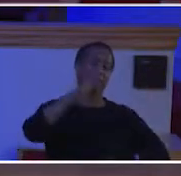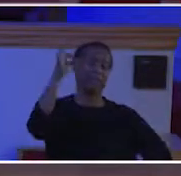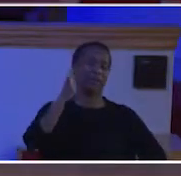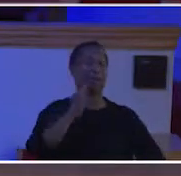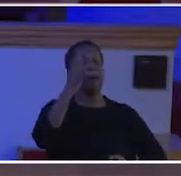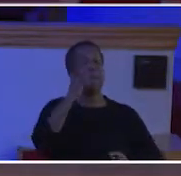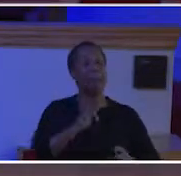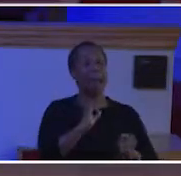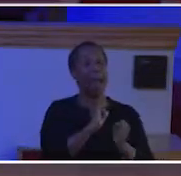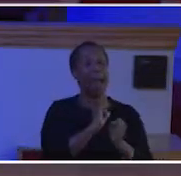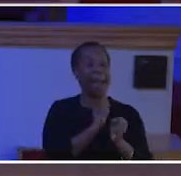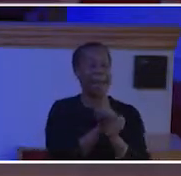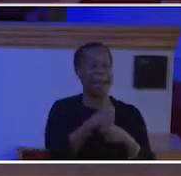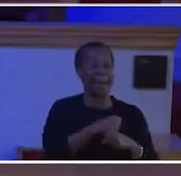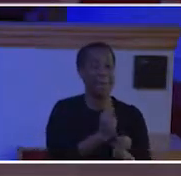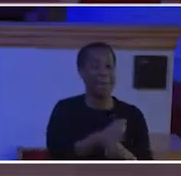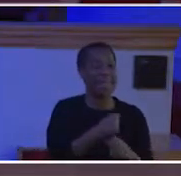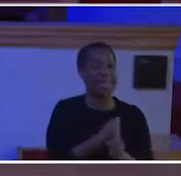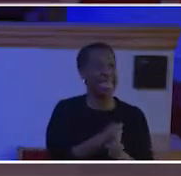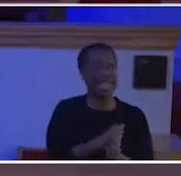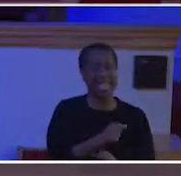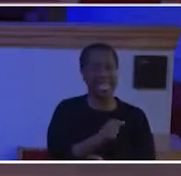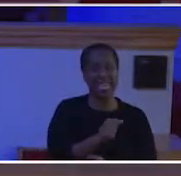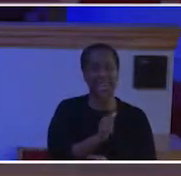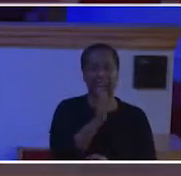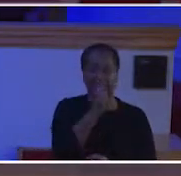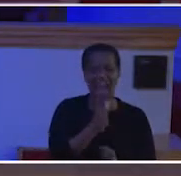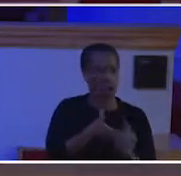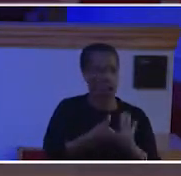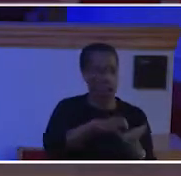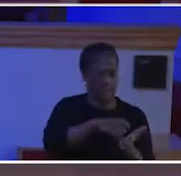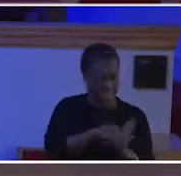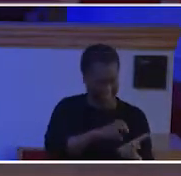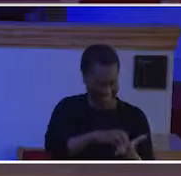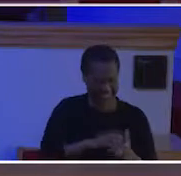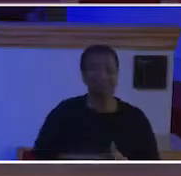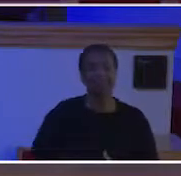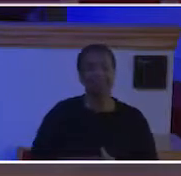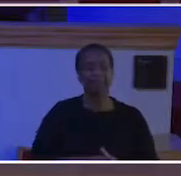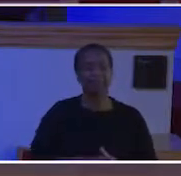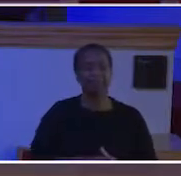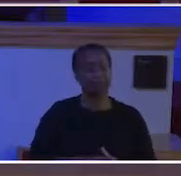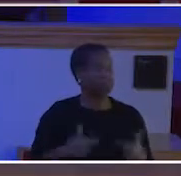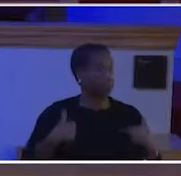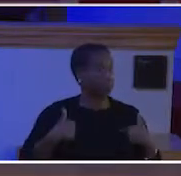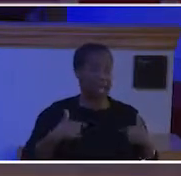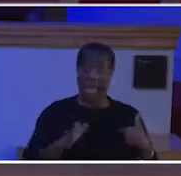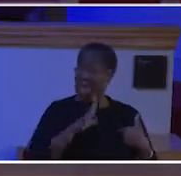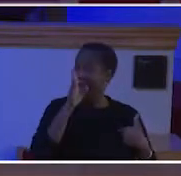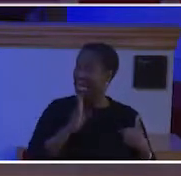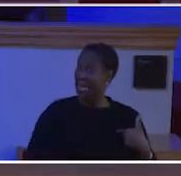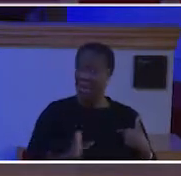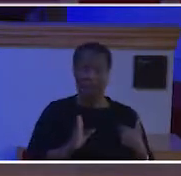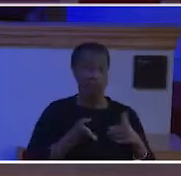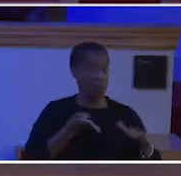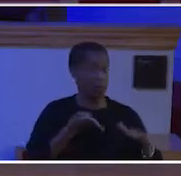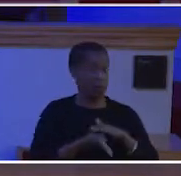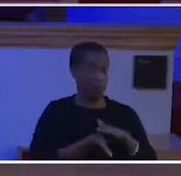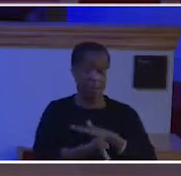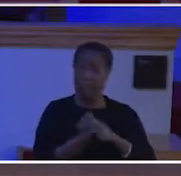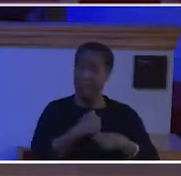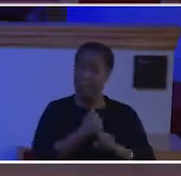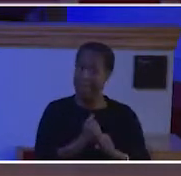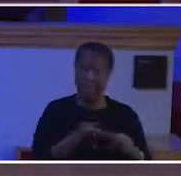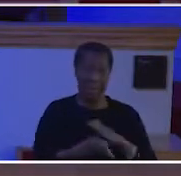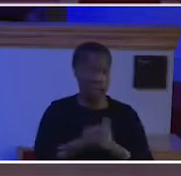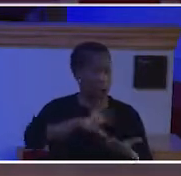baking some white macadamia nut cookies. And as I had never baked white macadamia nut cookies